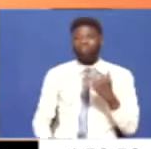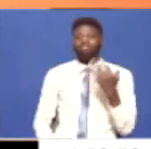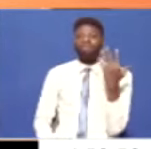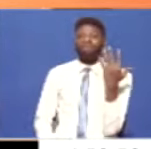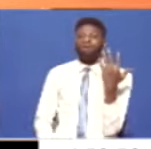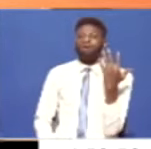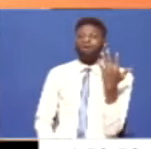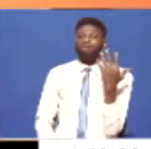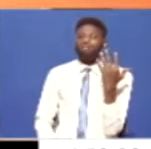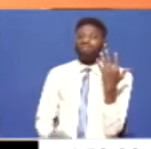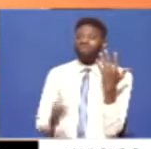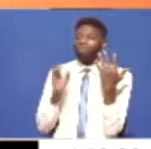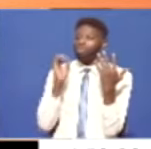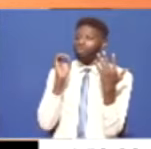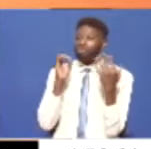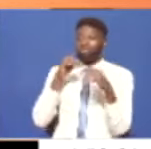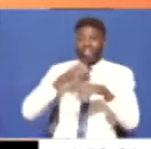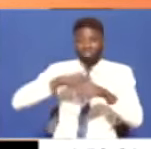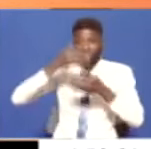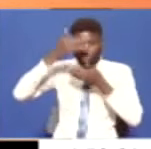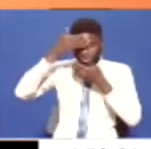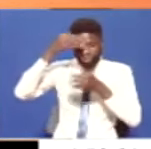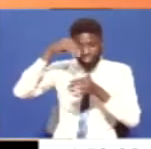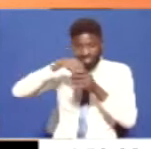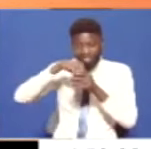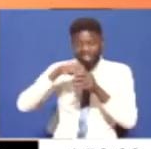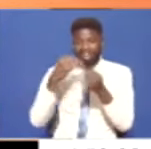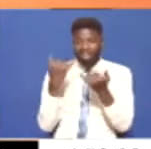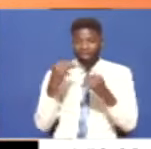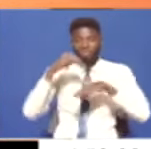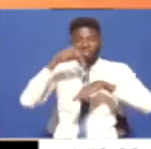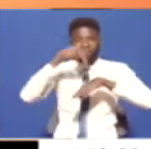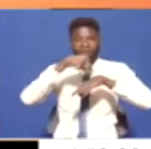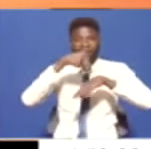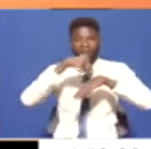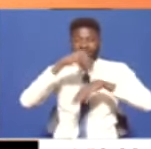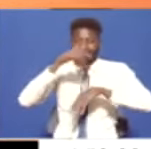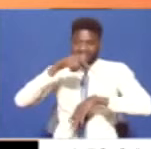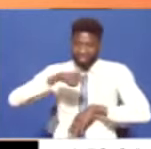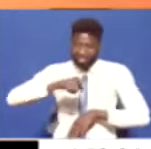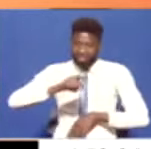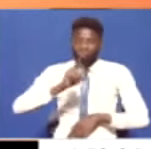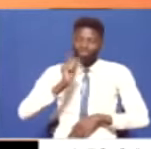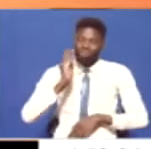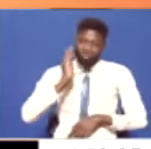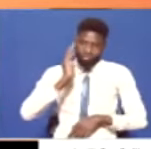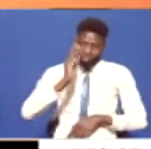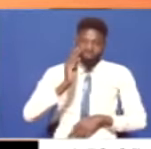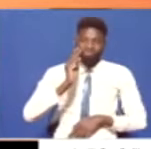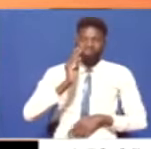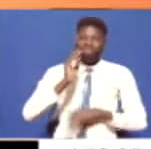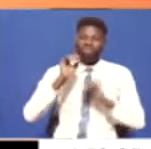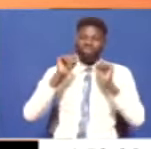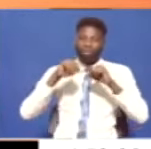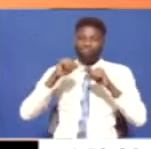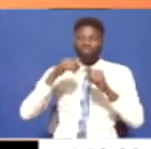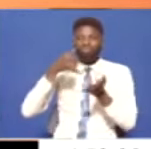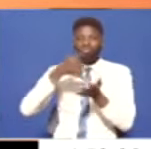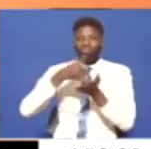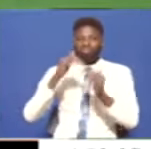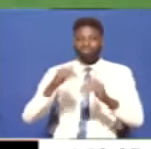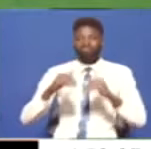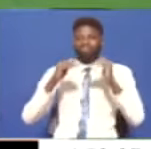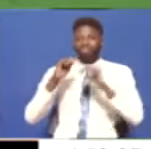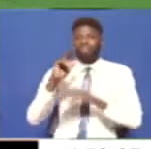Agadir, Morocco. The win puts highly fancied Mali in a comfortable position of advancing the third round of the qualifiers.